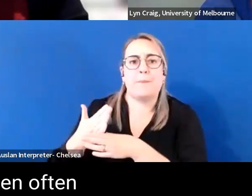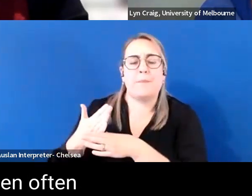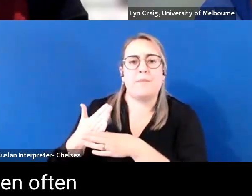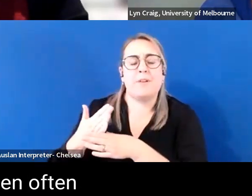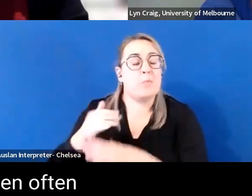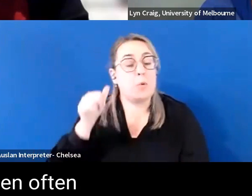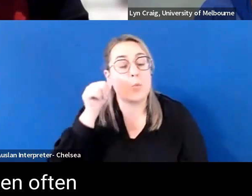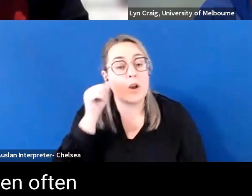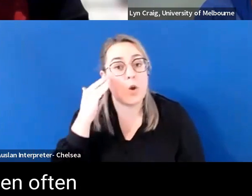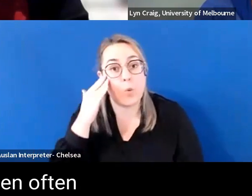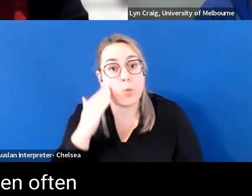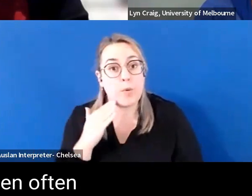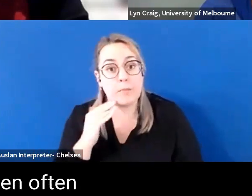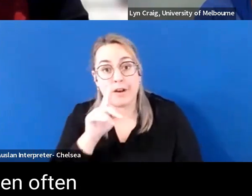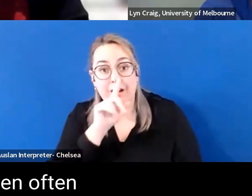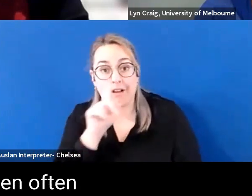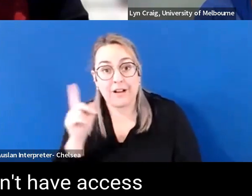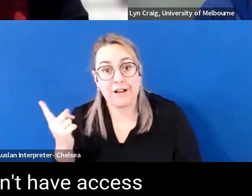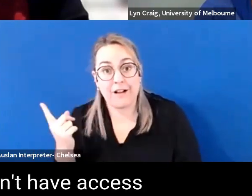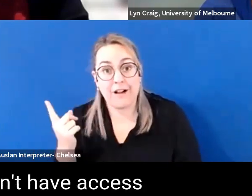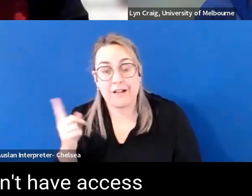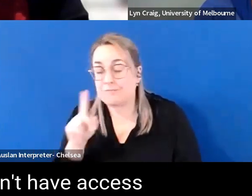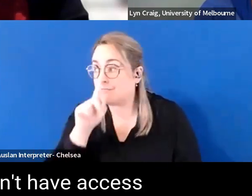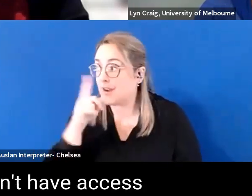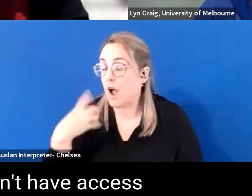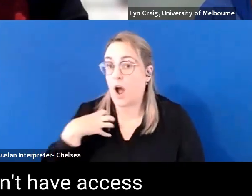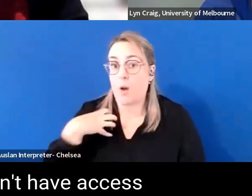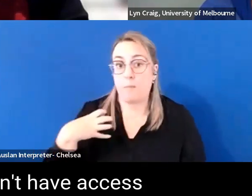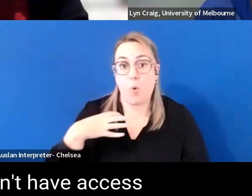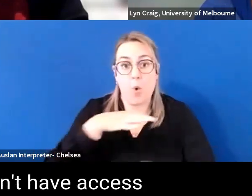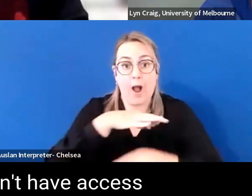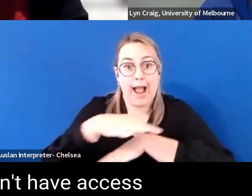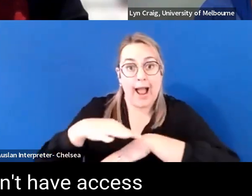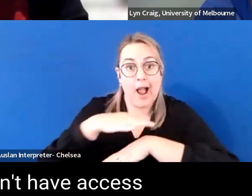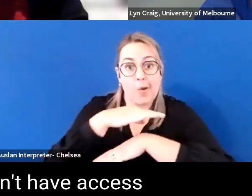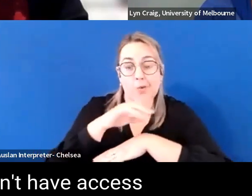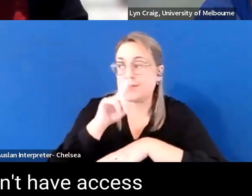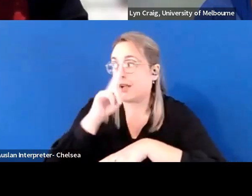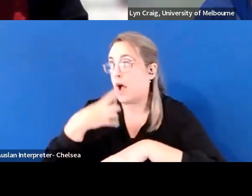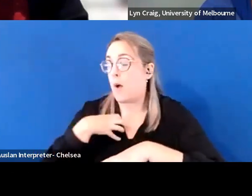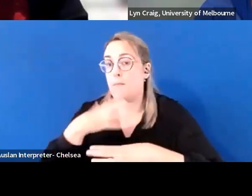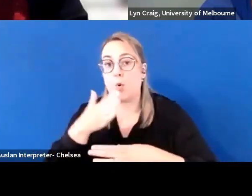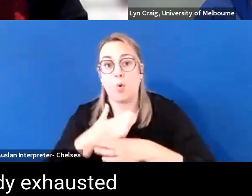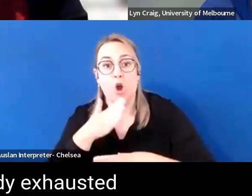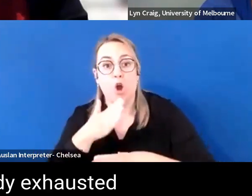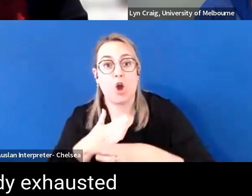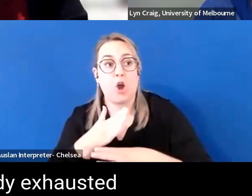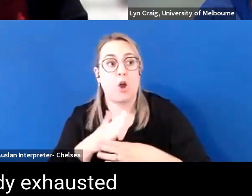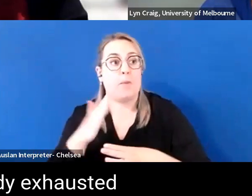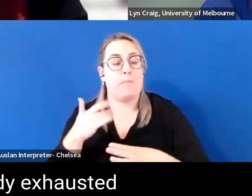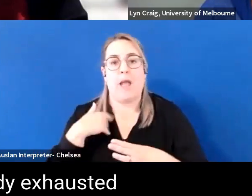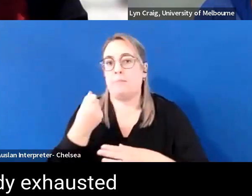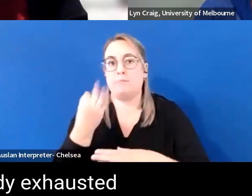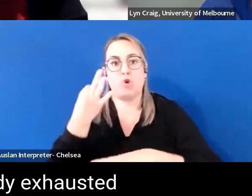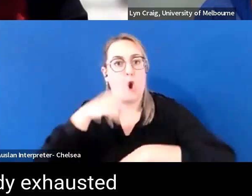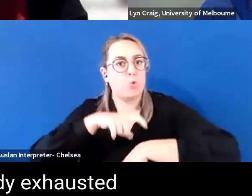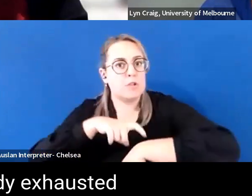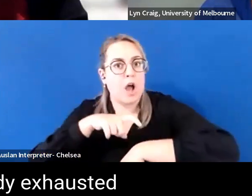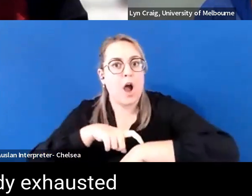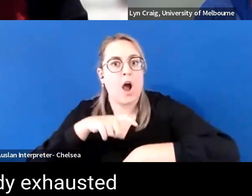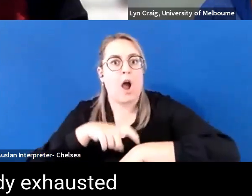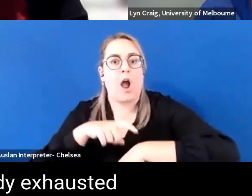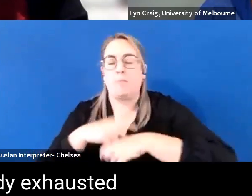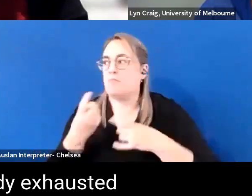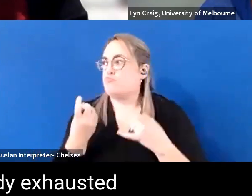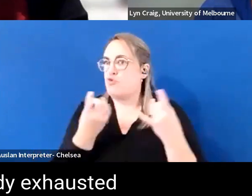often can't take on more work because they don't have access to transport or childcare, or are already exhausted just